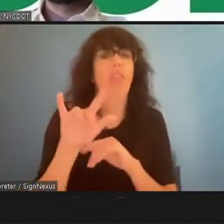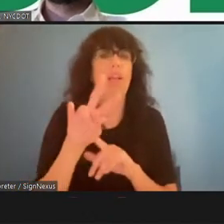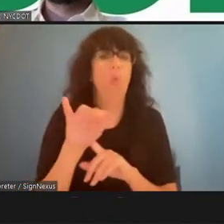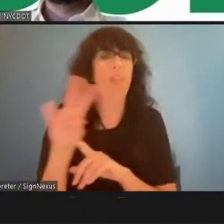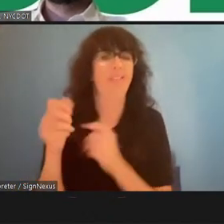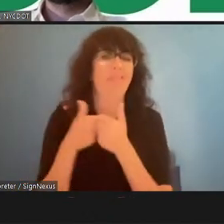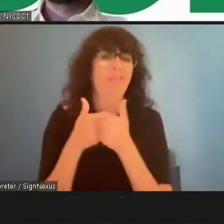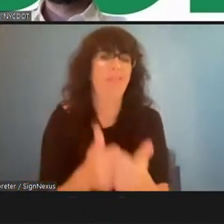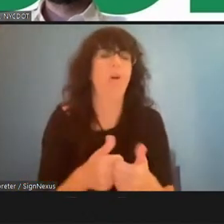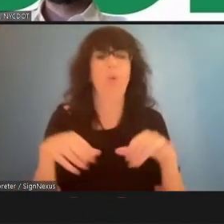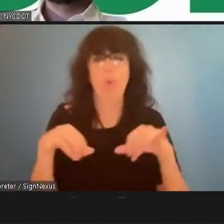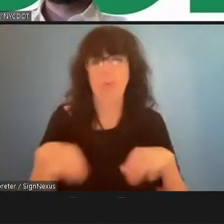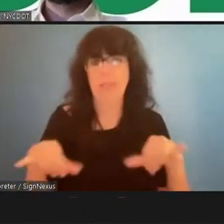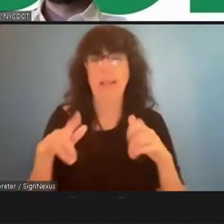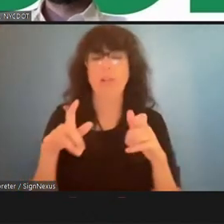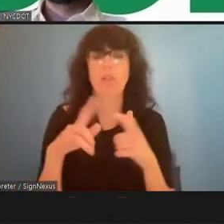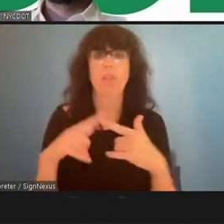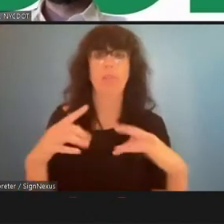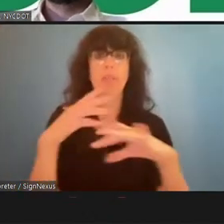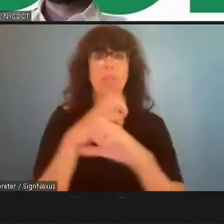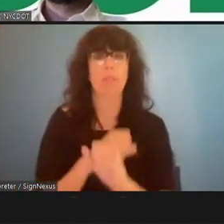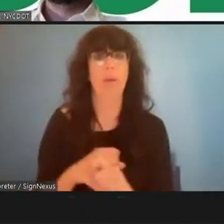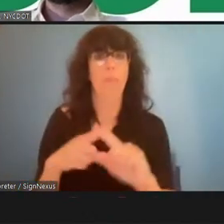just a quick summary virtually